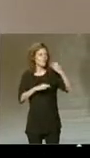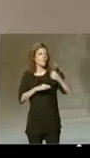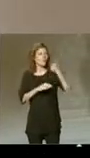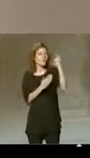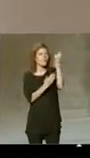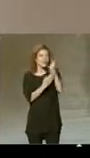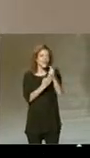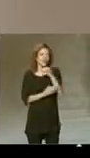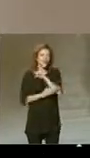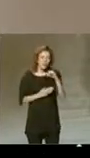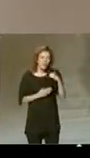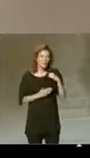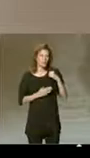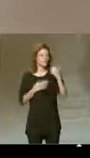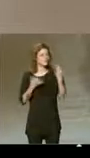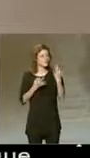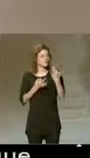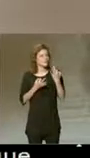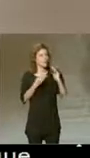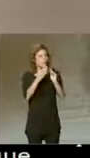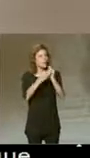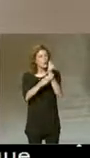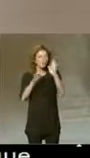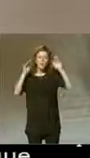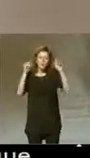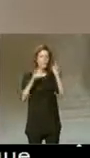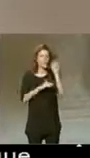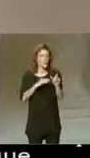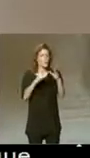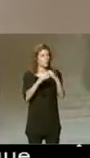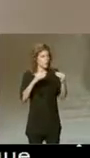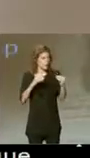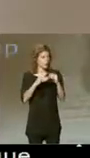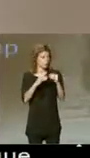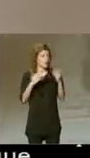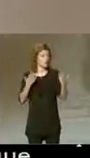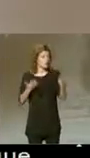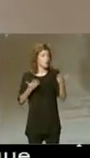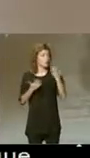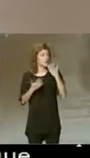21st century step is still awaiting us. The